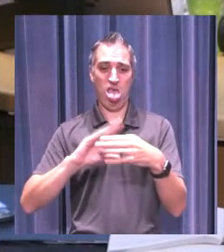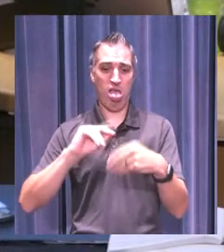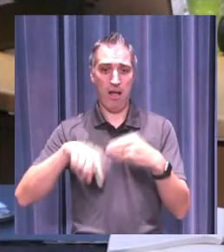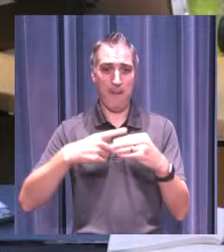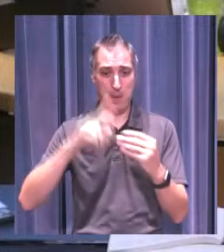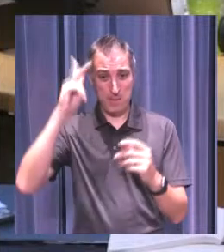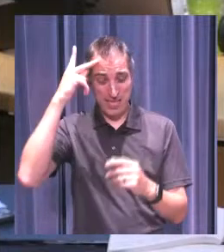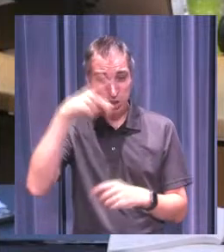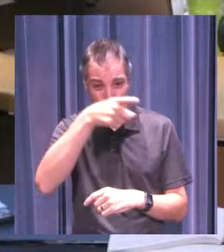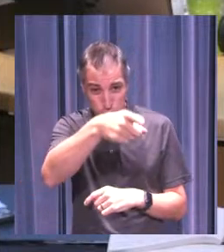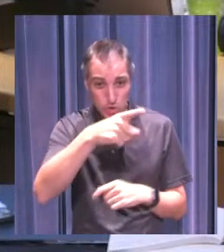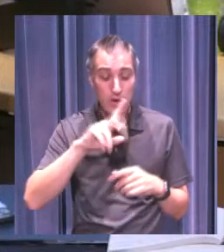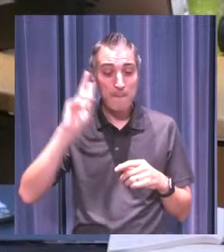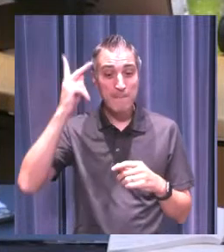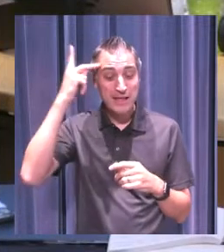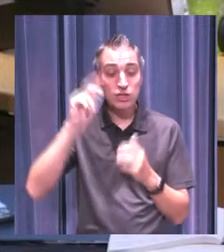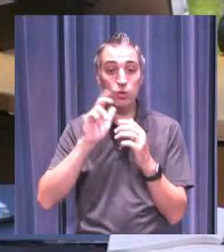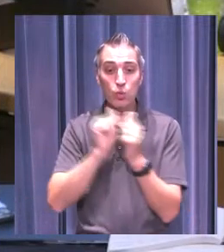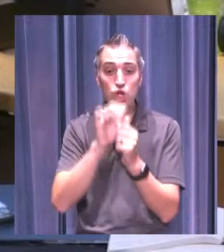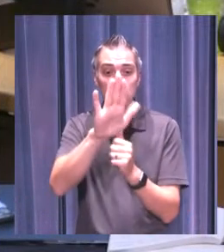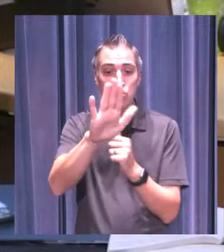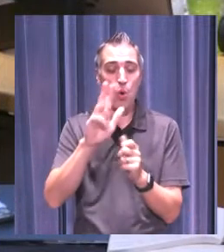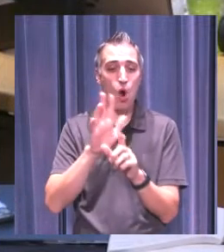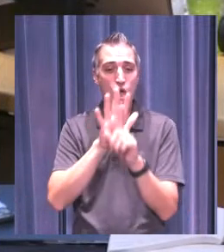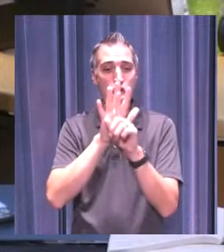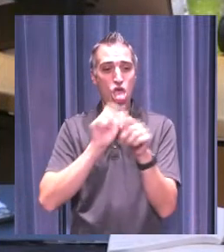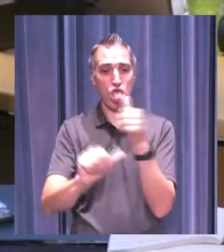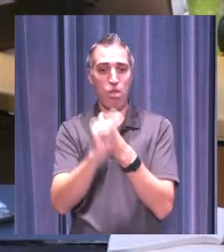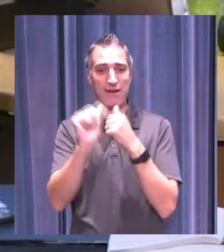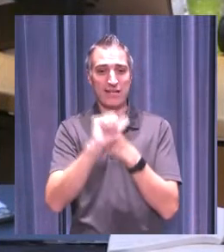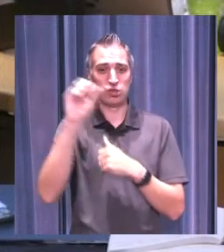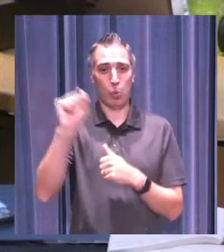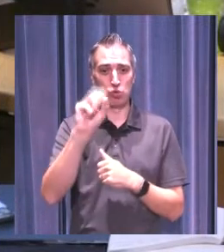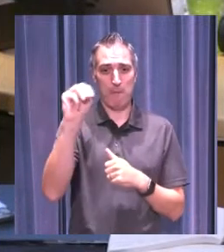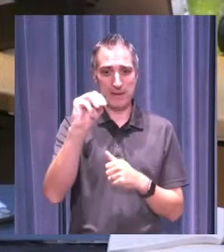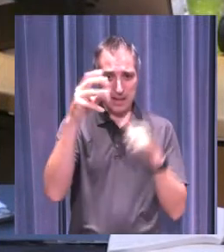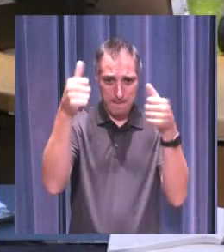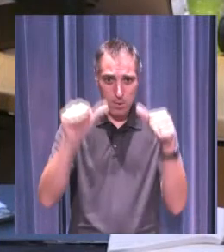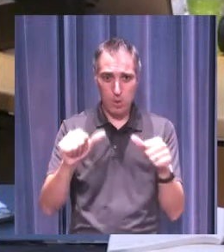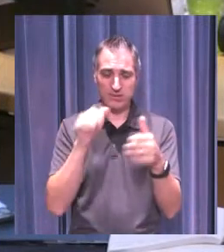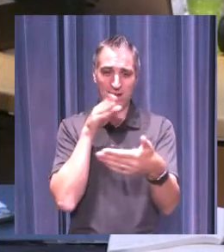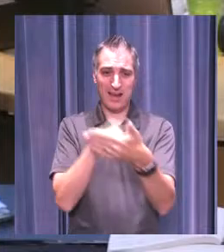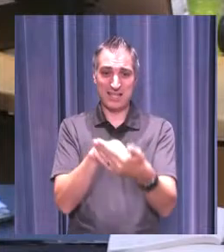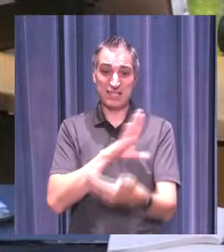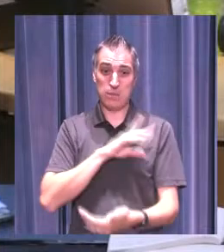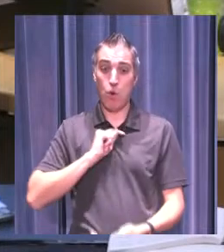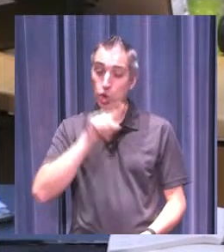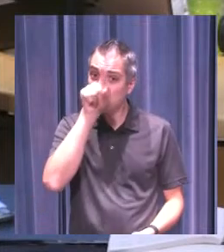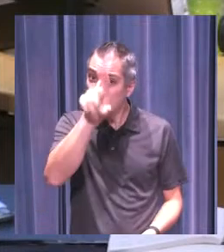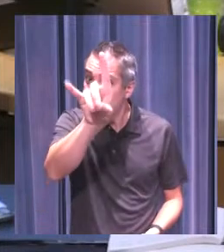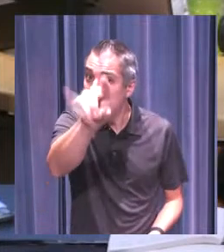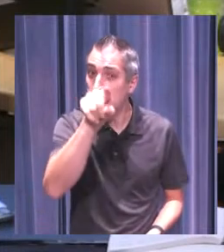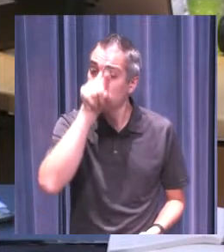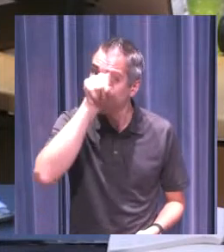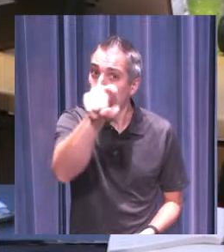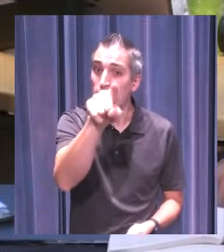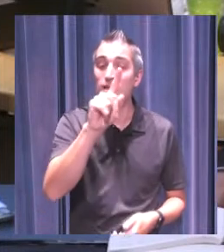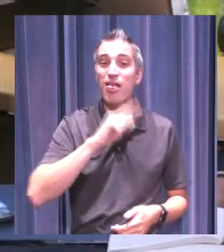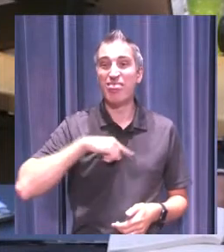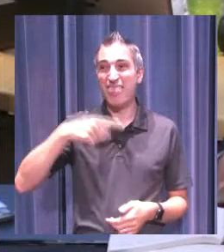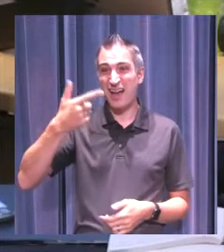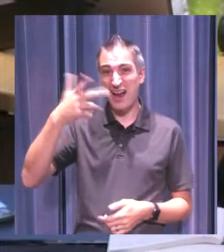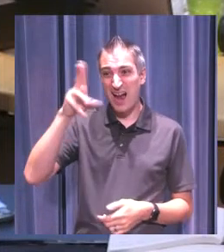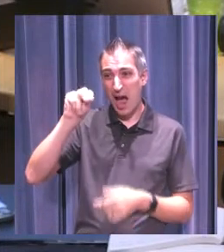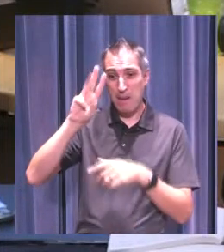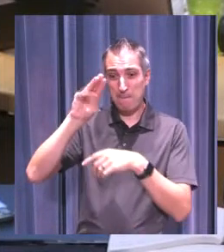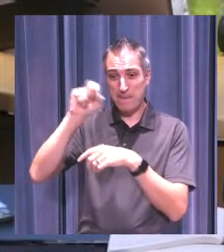brought the politics with your threatening, intimidating social media posts against the board. You did this. Wake up. A gunman was just on